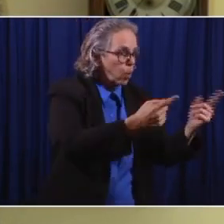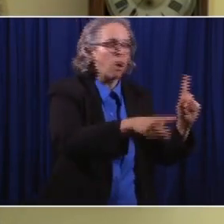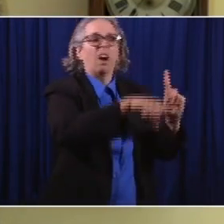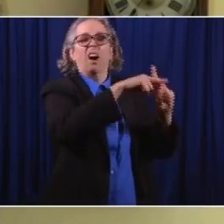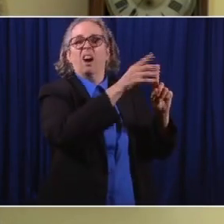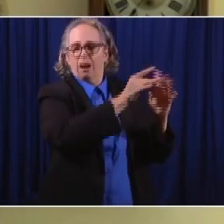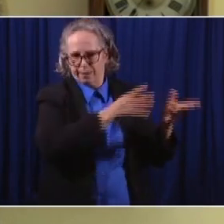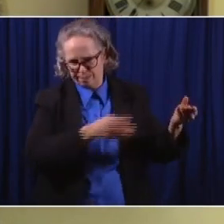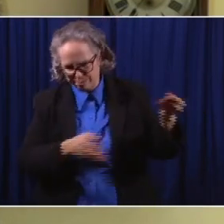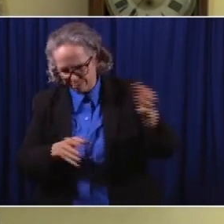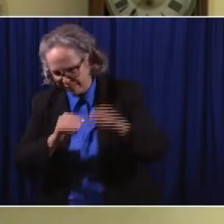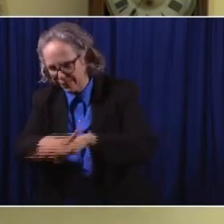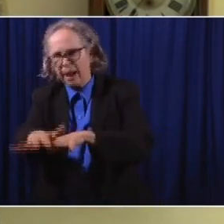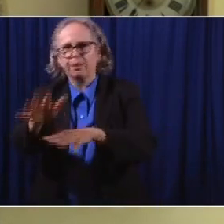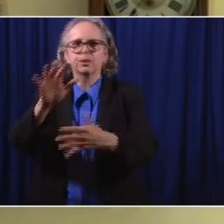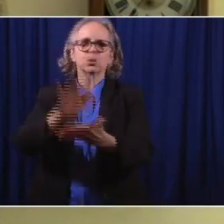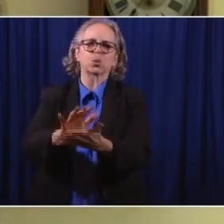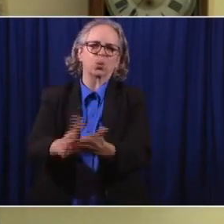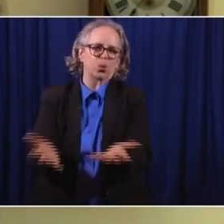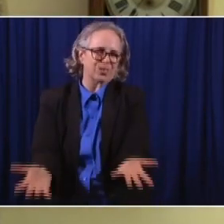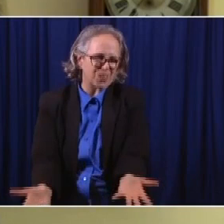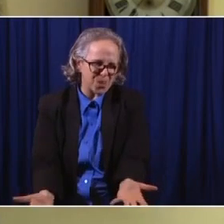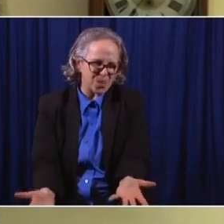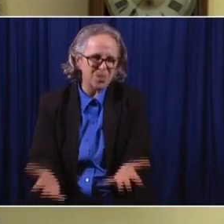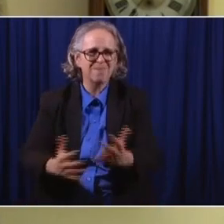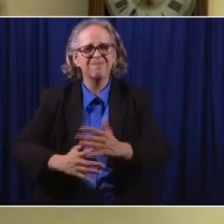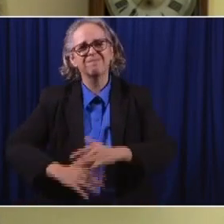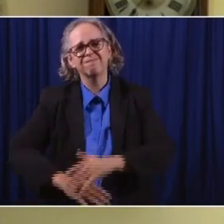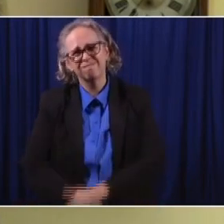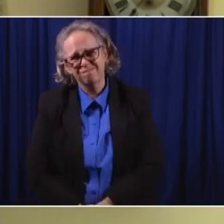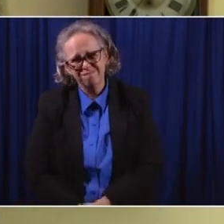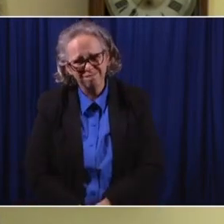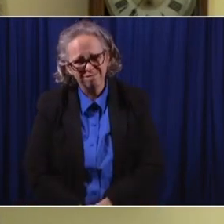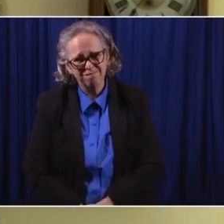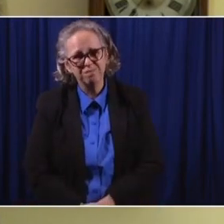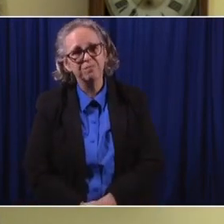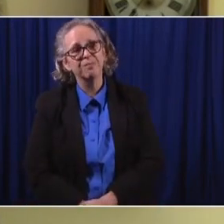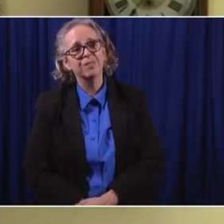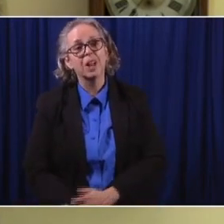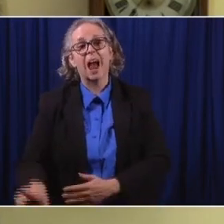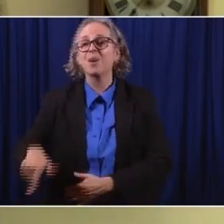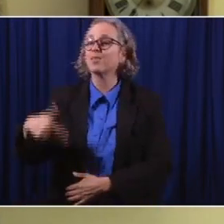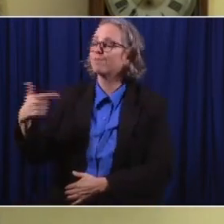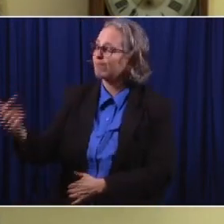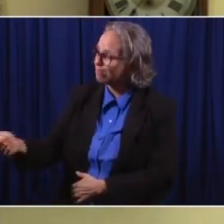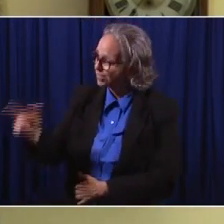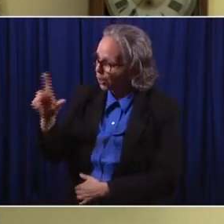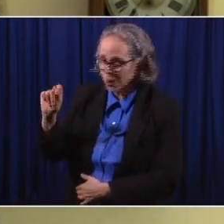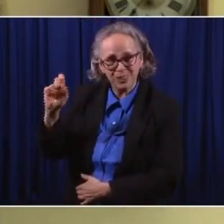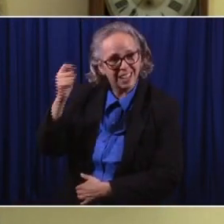Let me go now to the Lieutenant Governor. John?